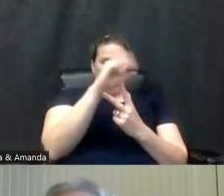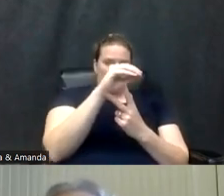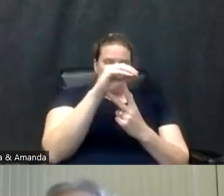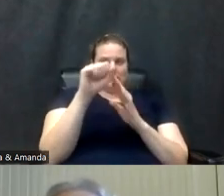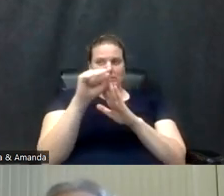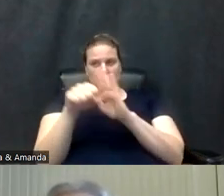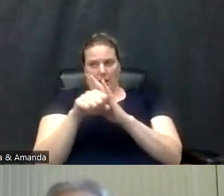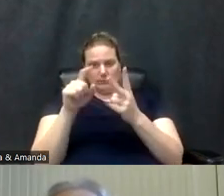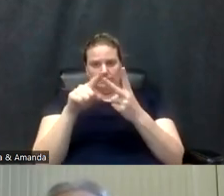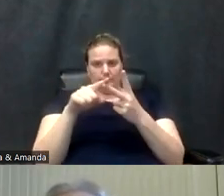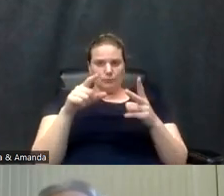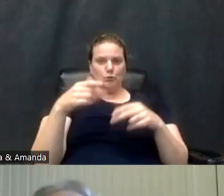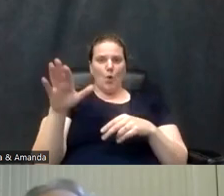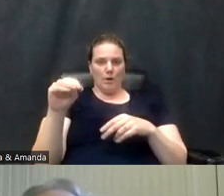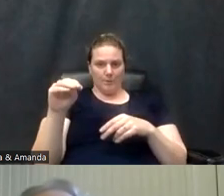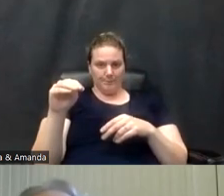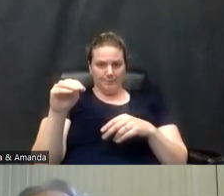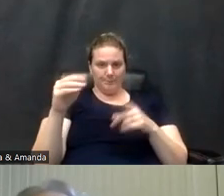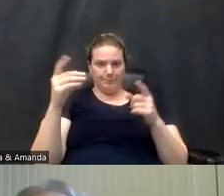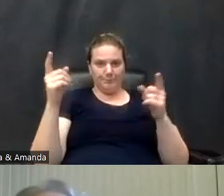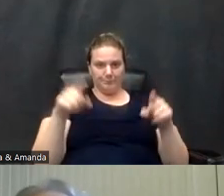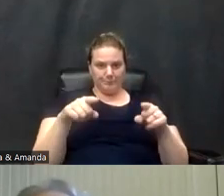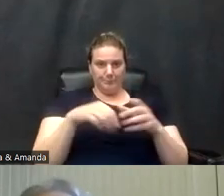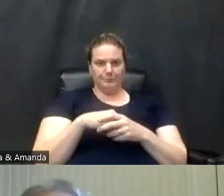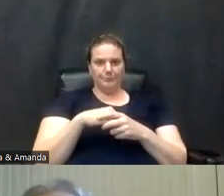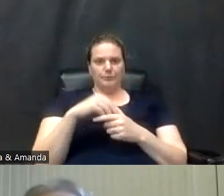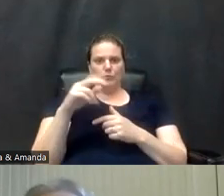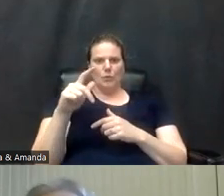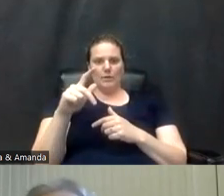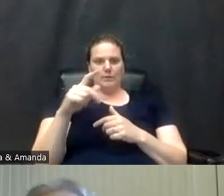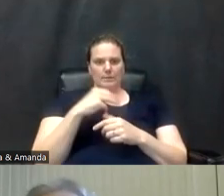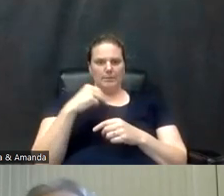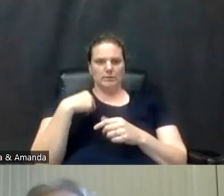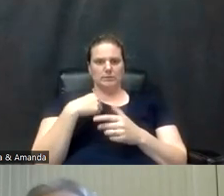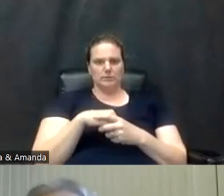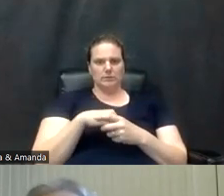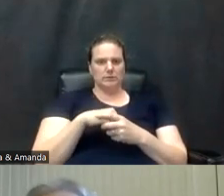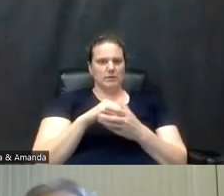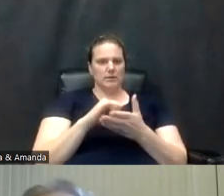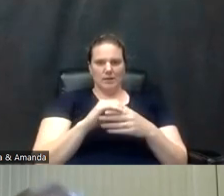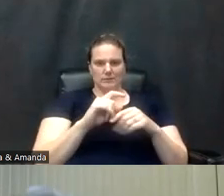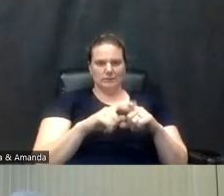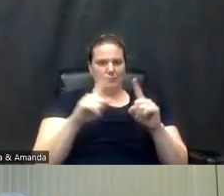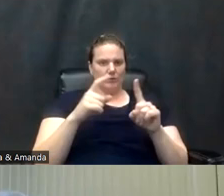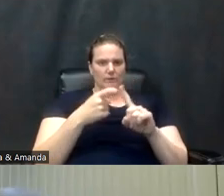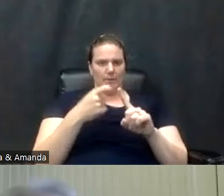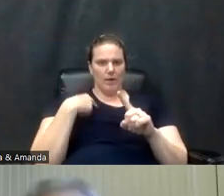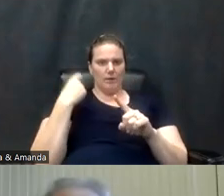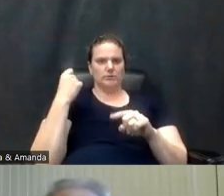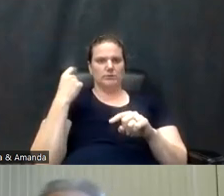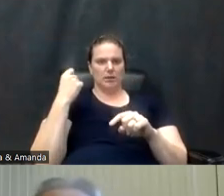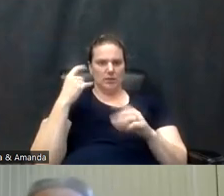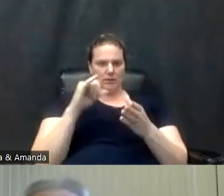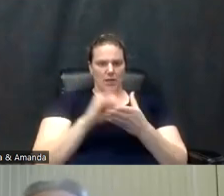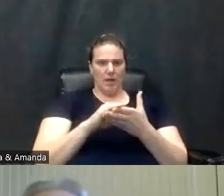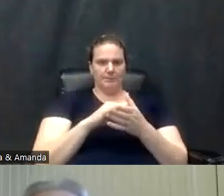is what's happening. The 23 members, and this is different from how I remember understanding how this board worked, but the